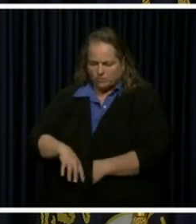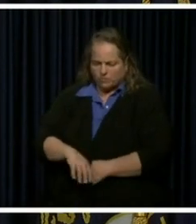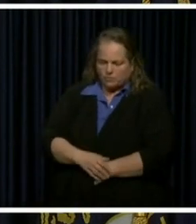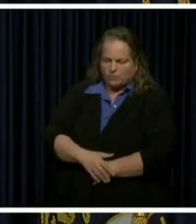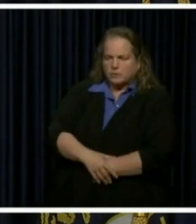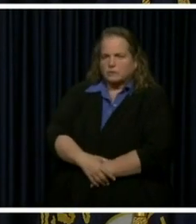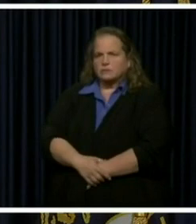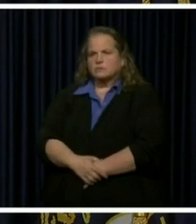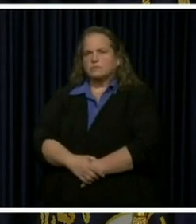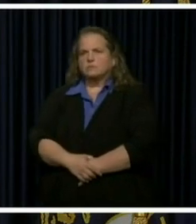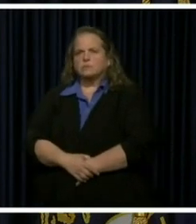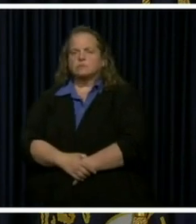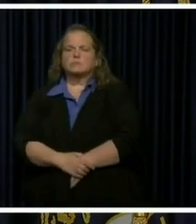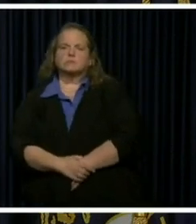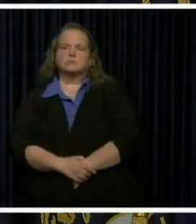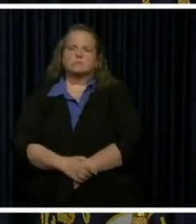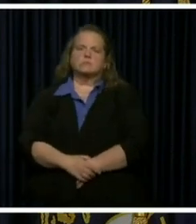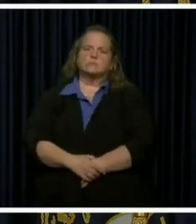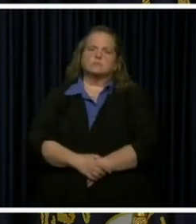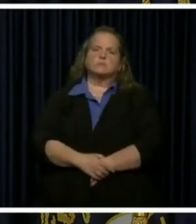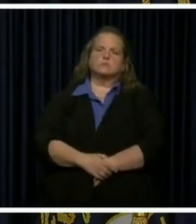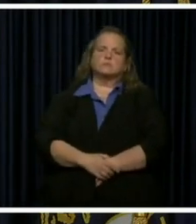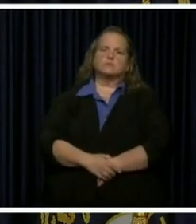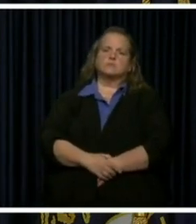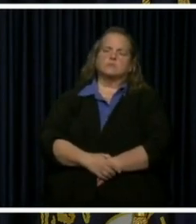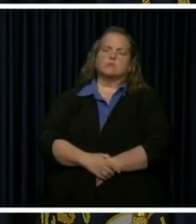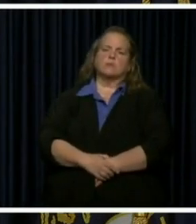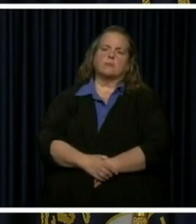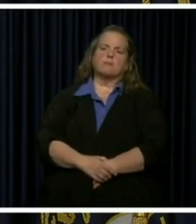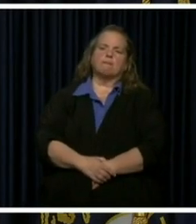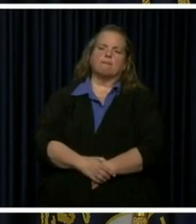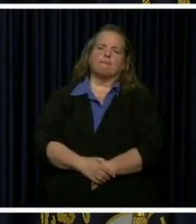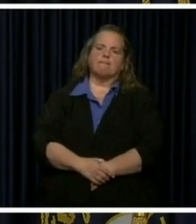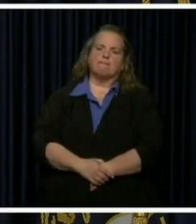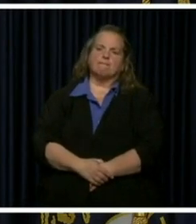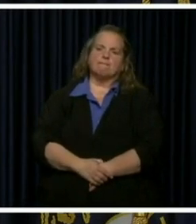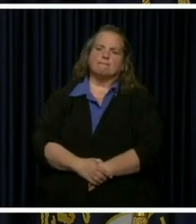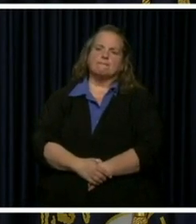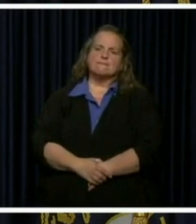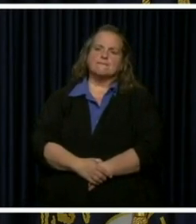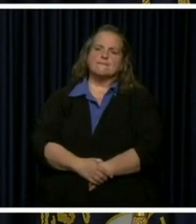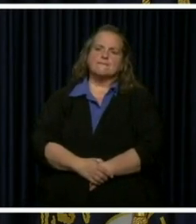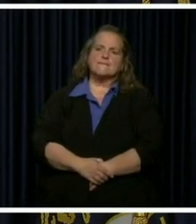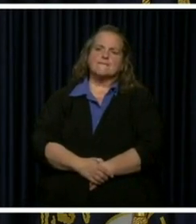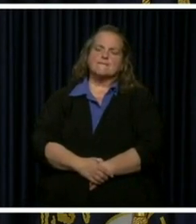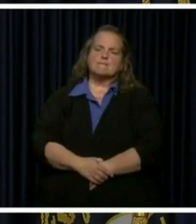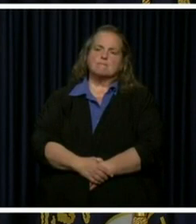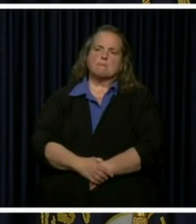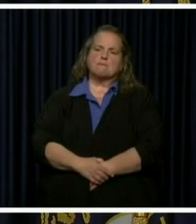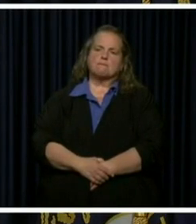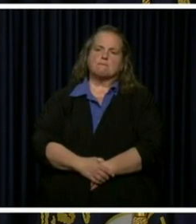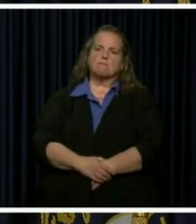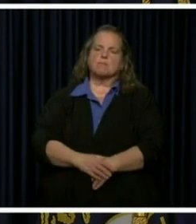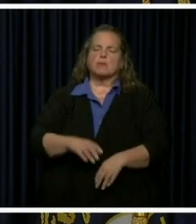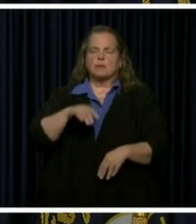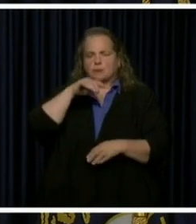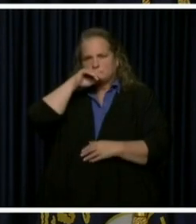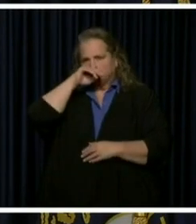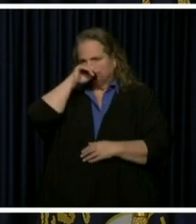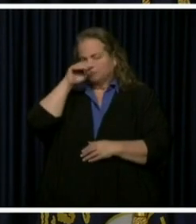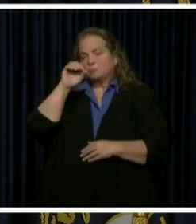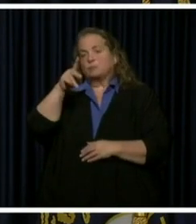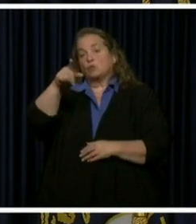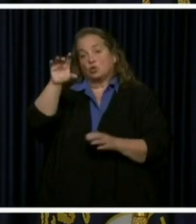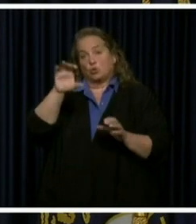someone in this room today tested positive, tomorrow we know who was in this room. How will you handle locating and informing people in a broader sense? For